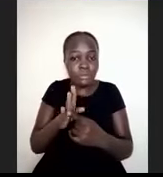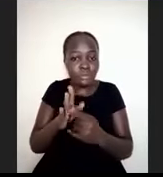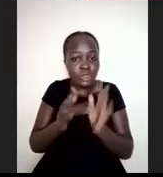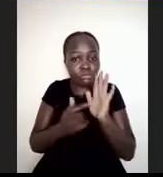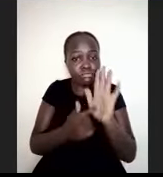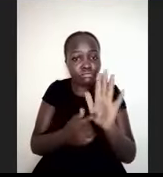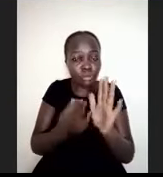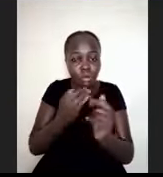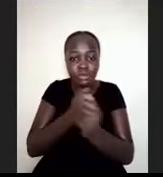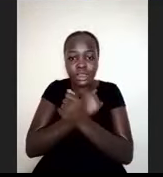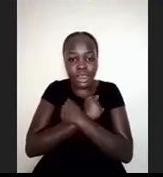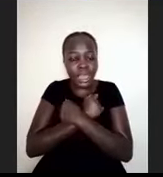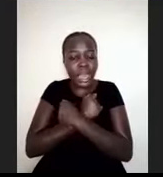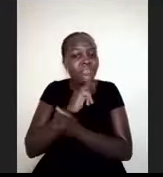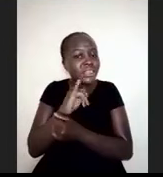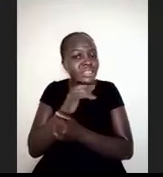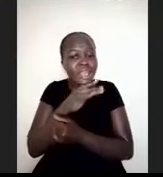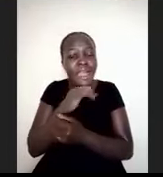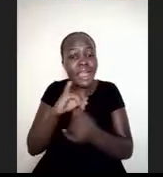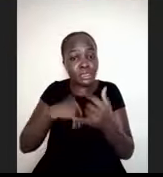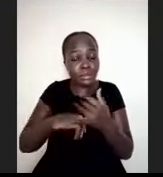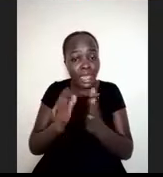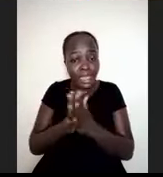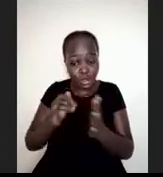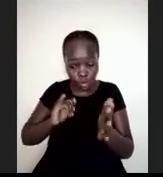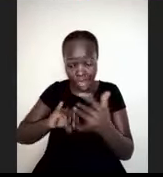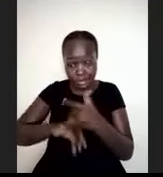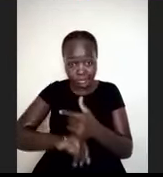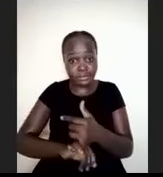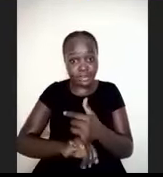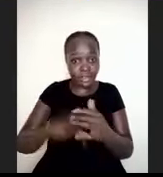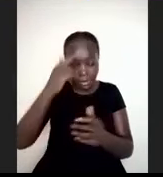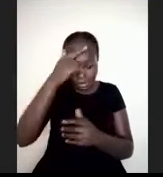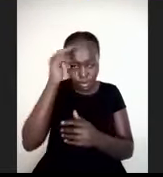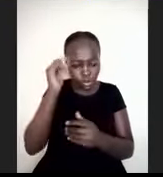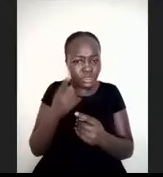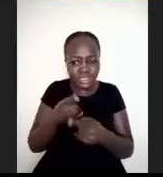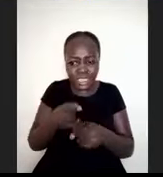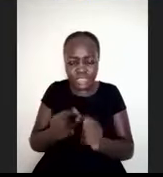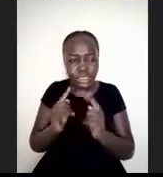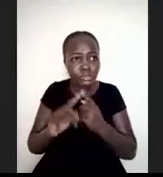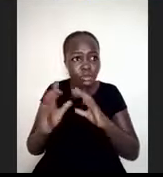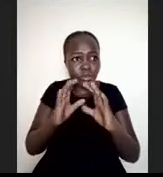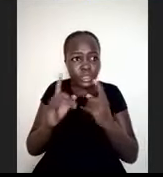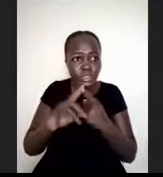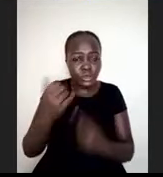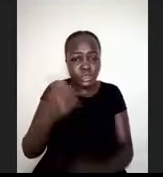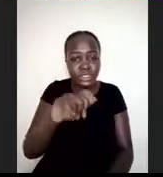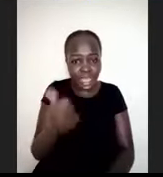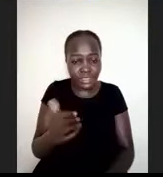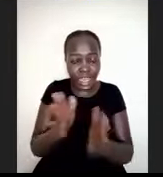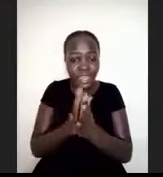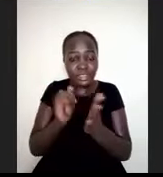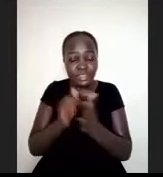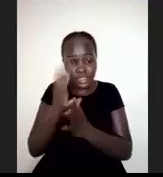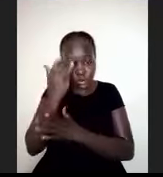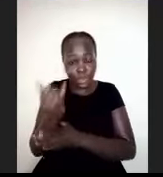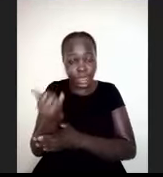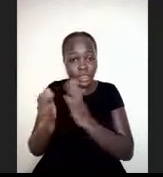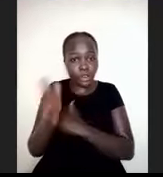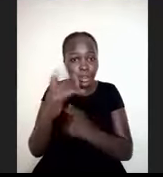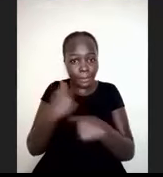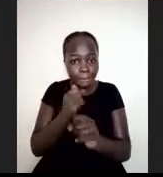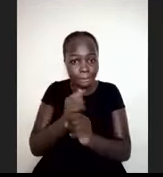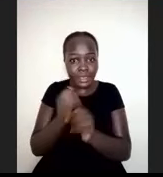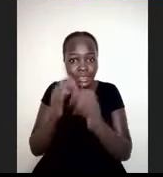between a husband and his wife, because they're reaching out to each other. And that's why God made sex the way it